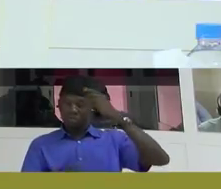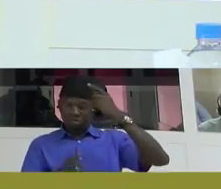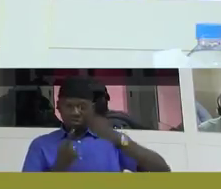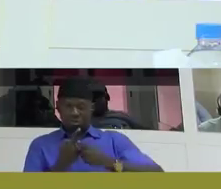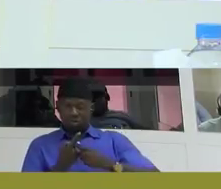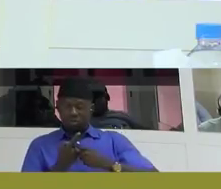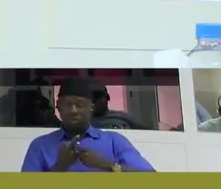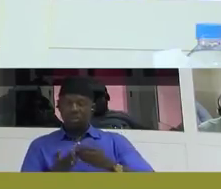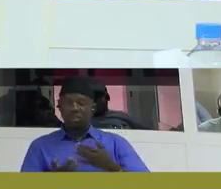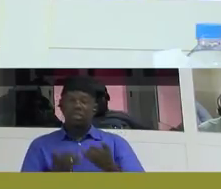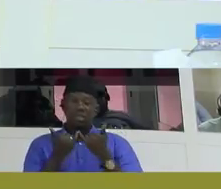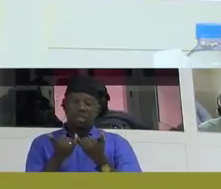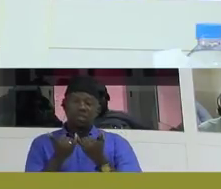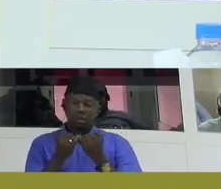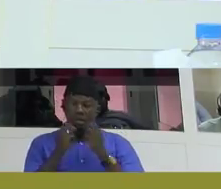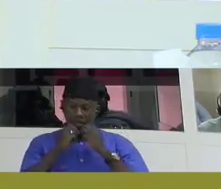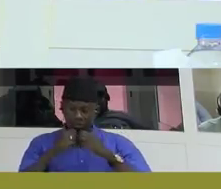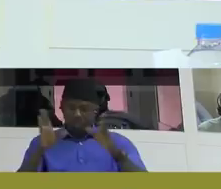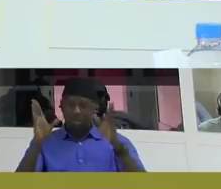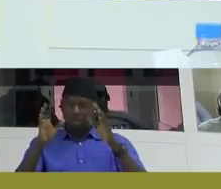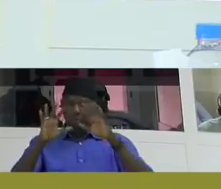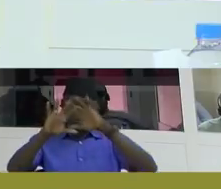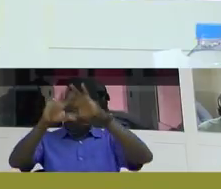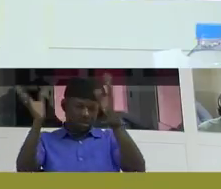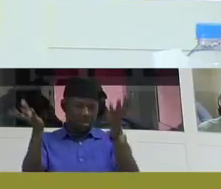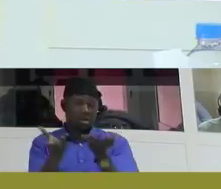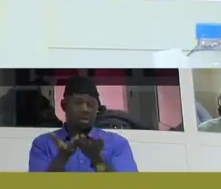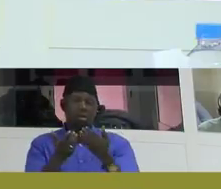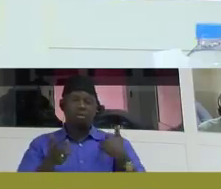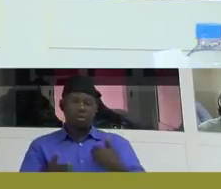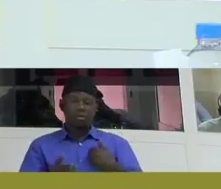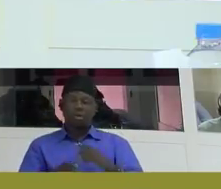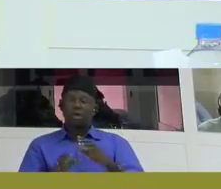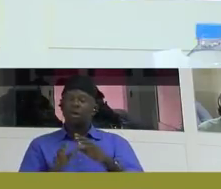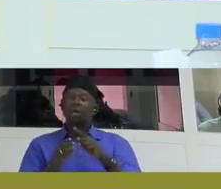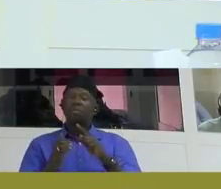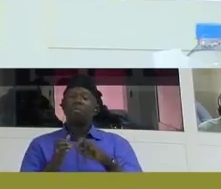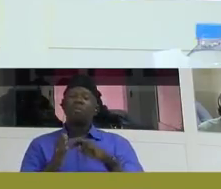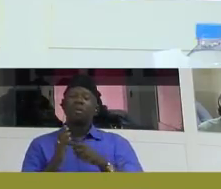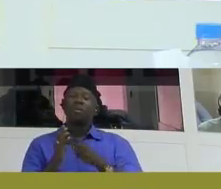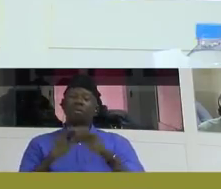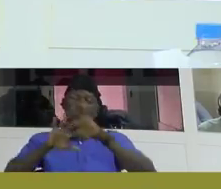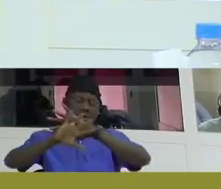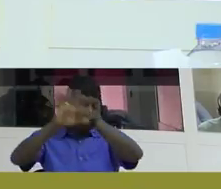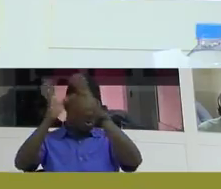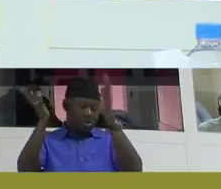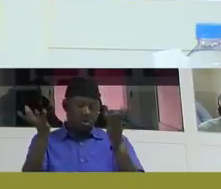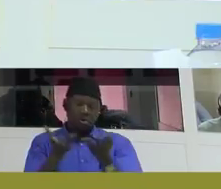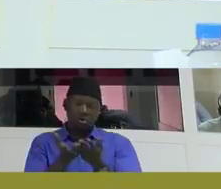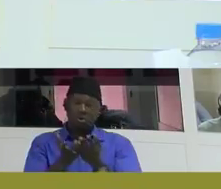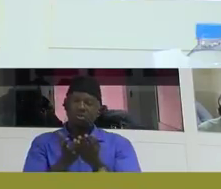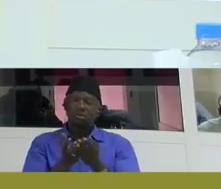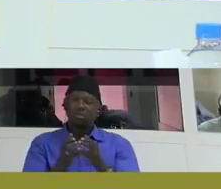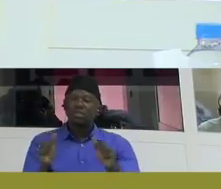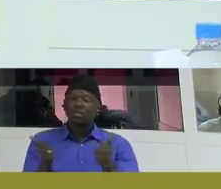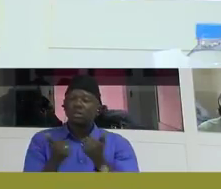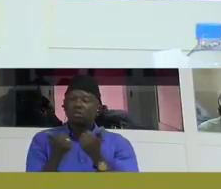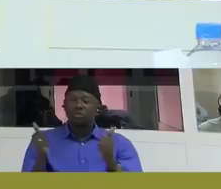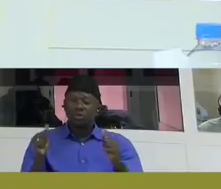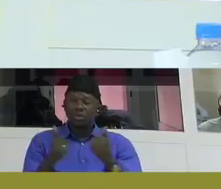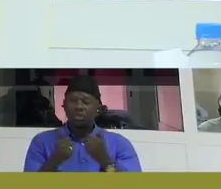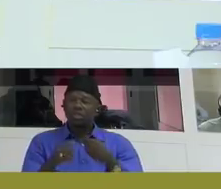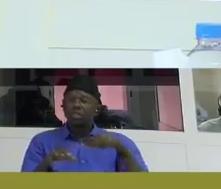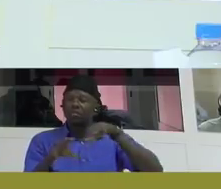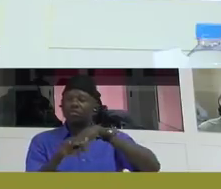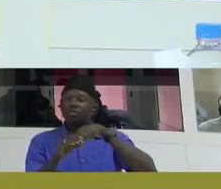public that all ceremonies, festivities, and programs that involve drumming, music, and